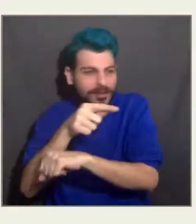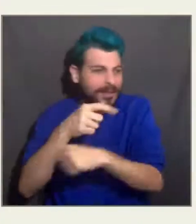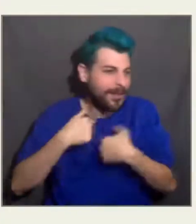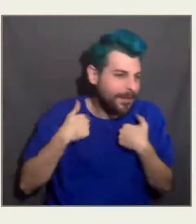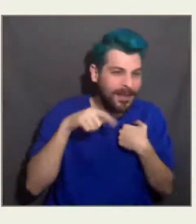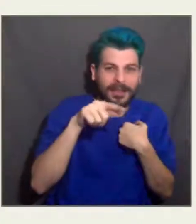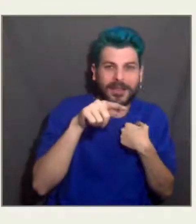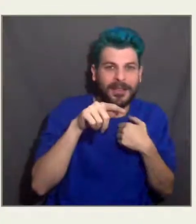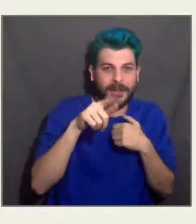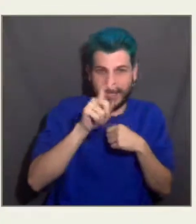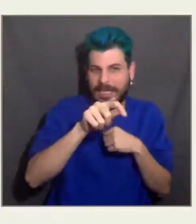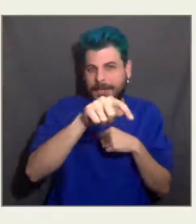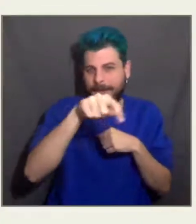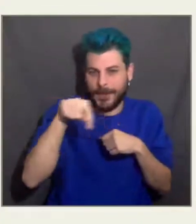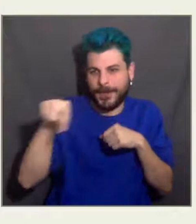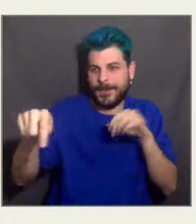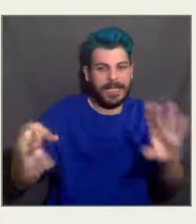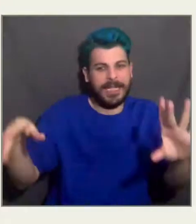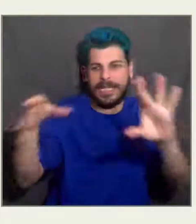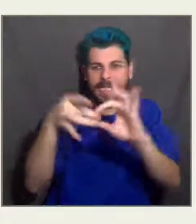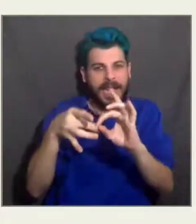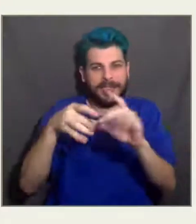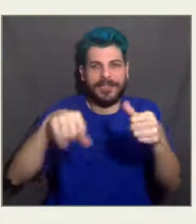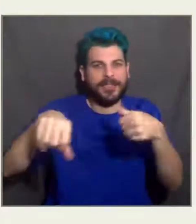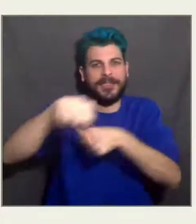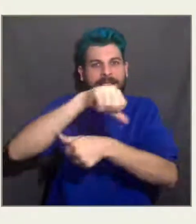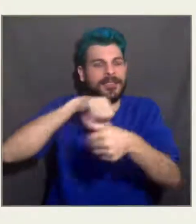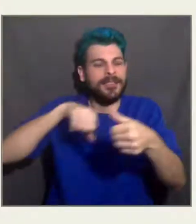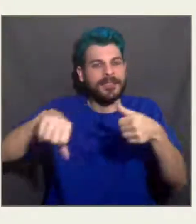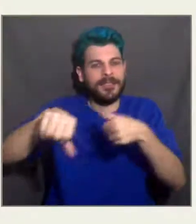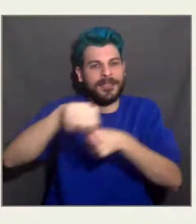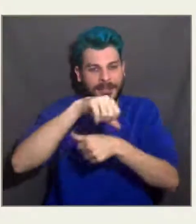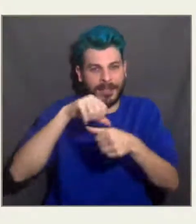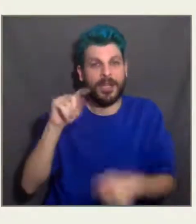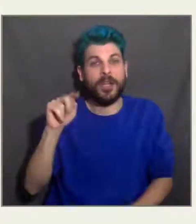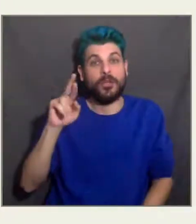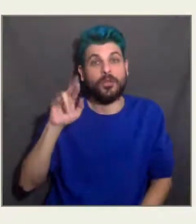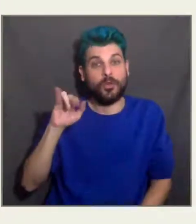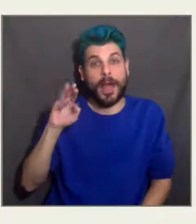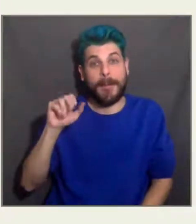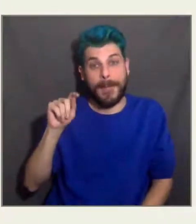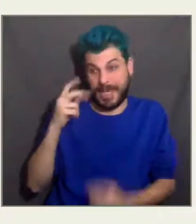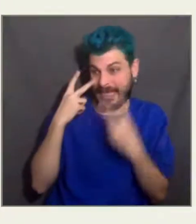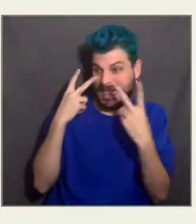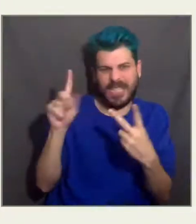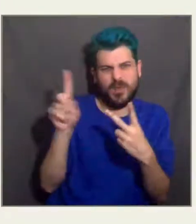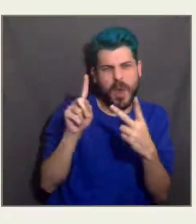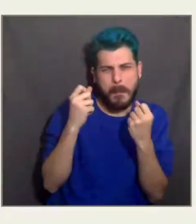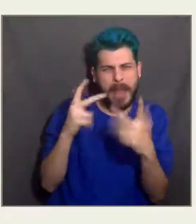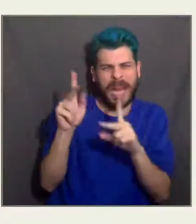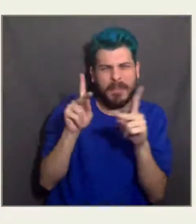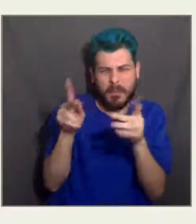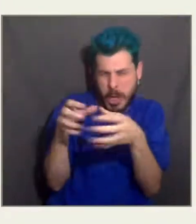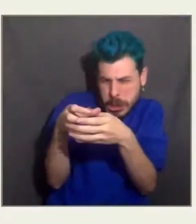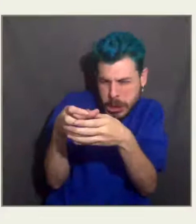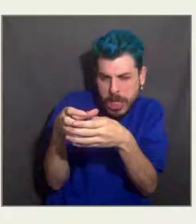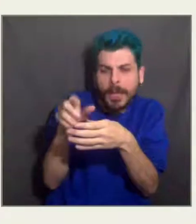and has been part of building out that high-density development. So as they build out their